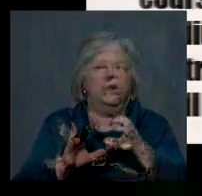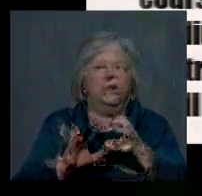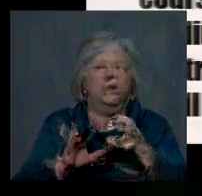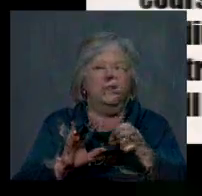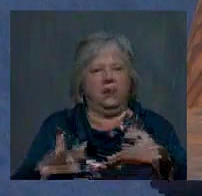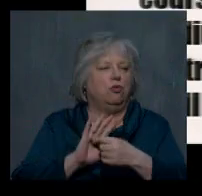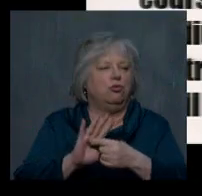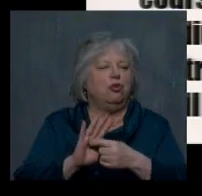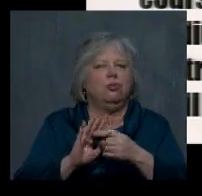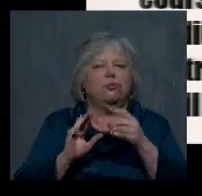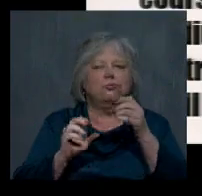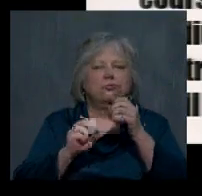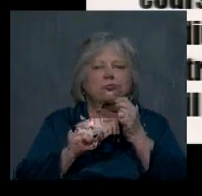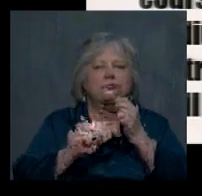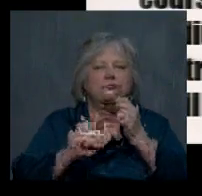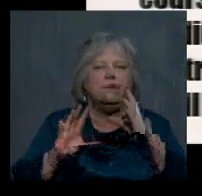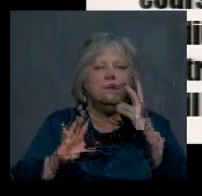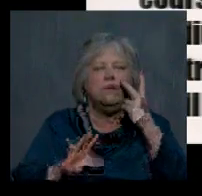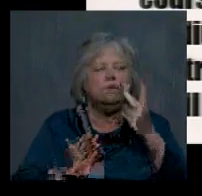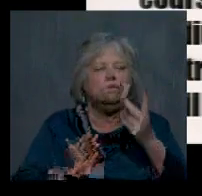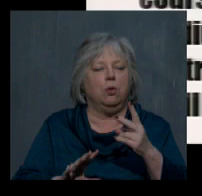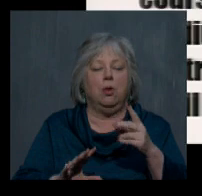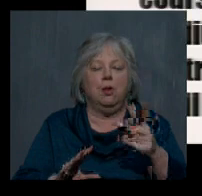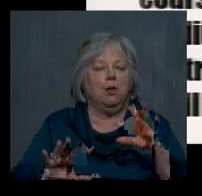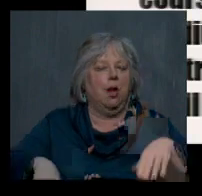to kind of just